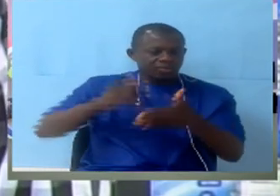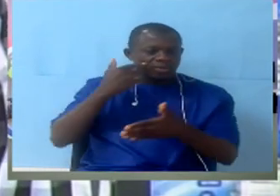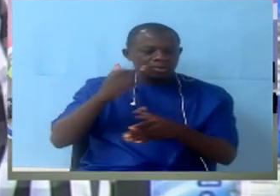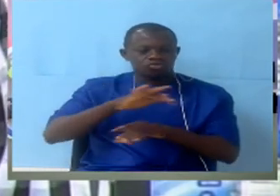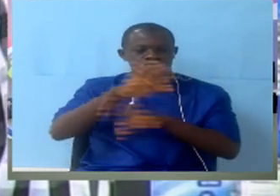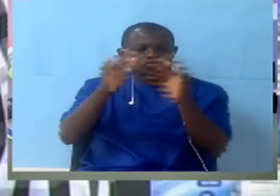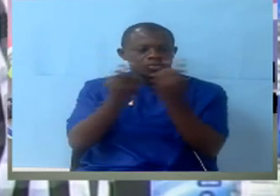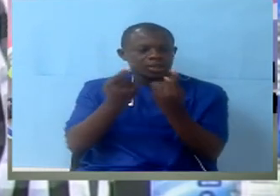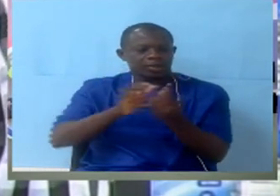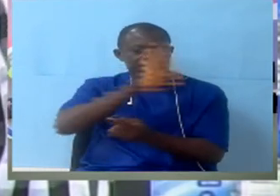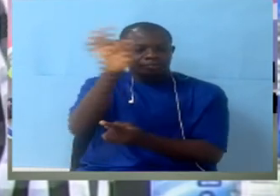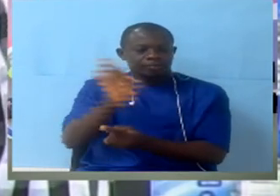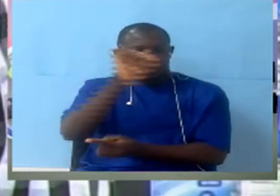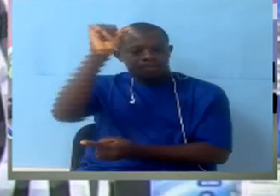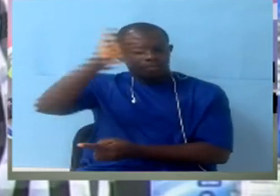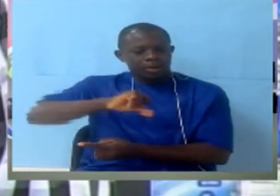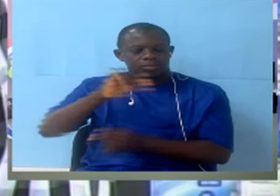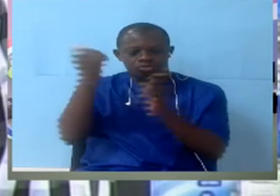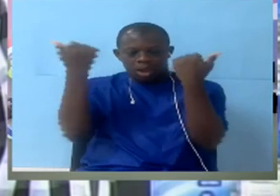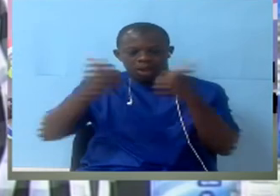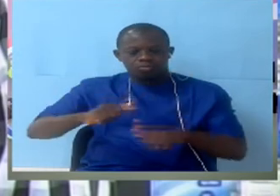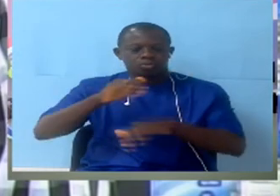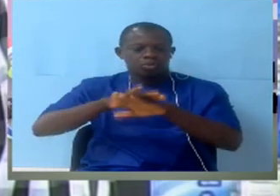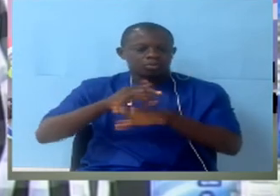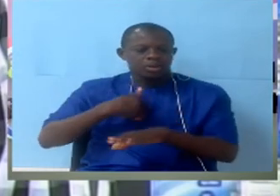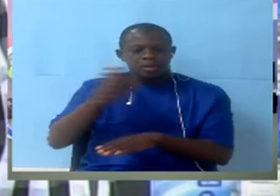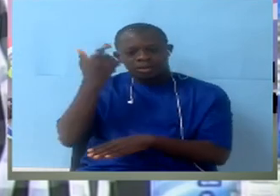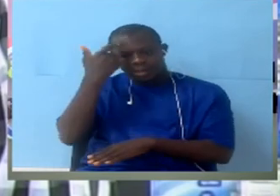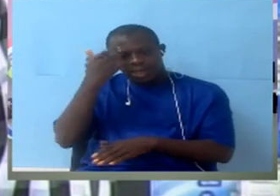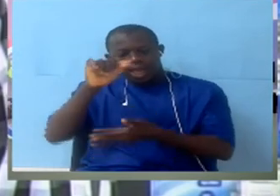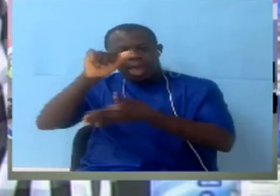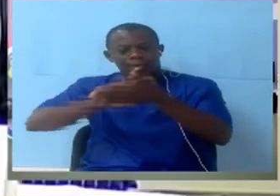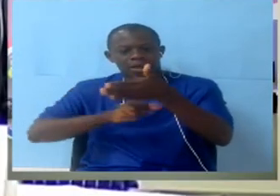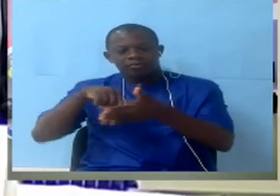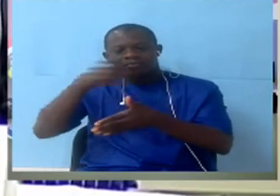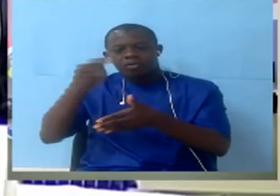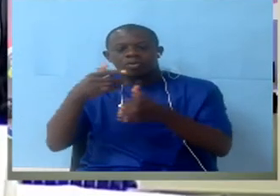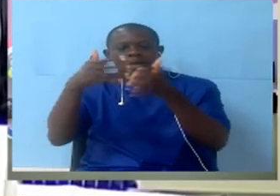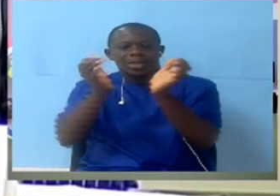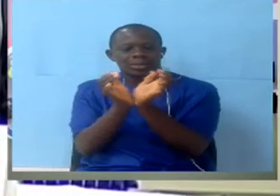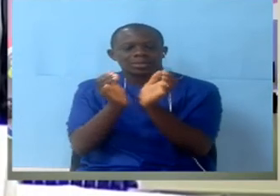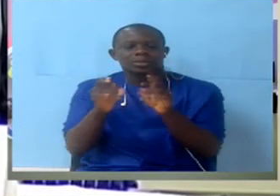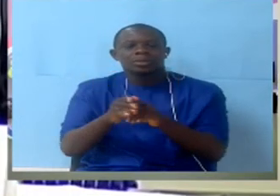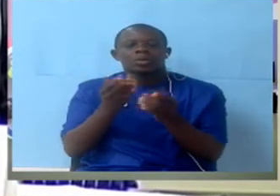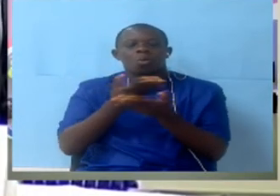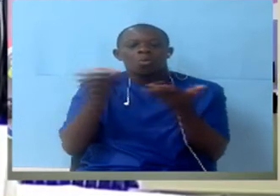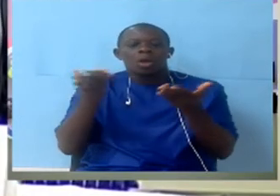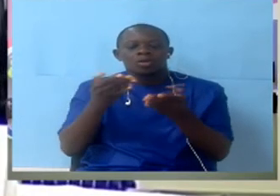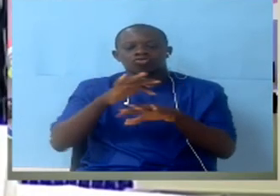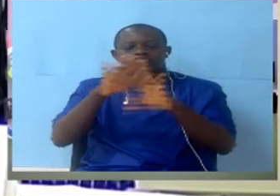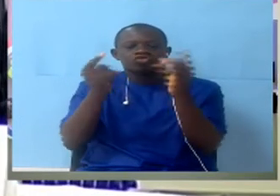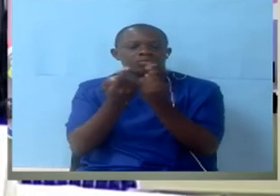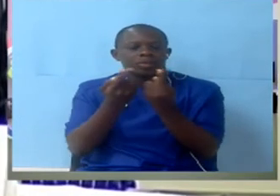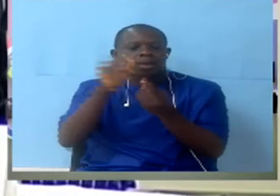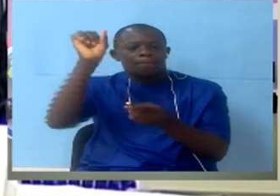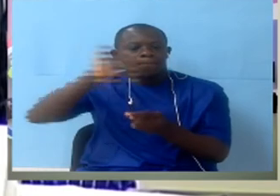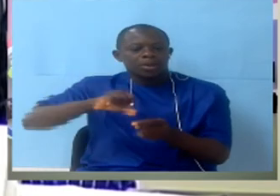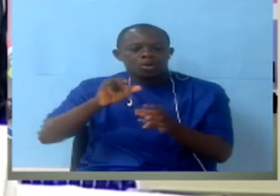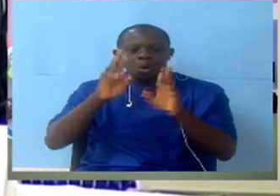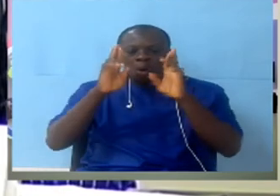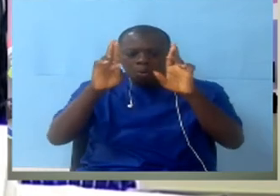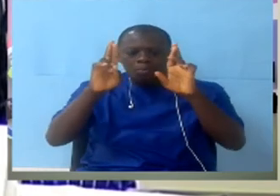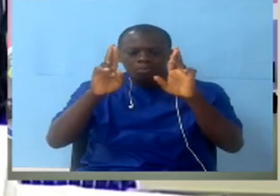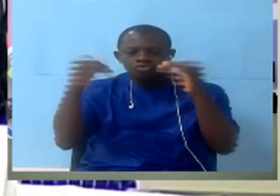very bad was going to happen to me, so I decided to apply for classes. Why was something bad expected to happen to